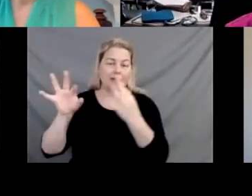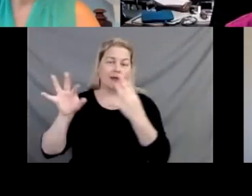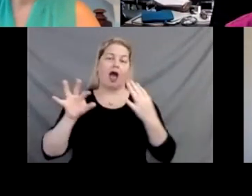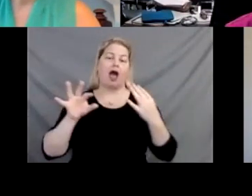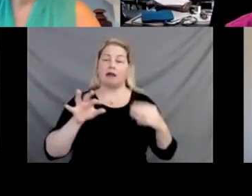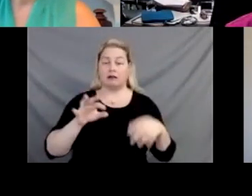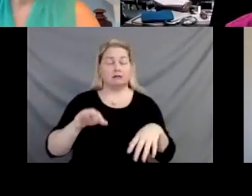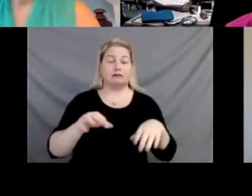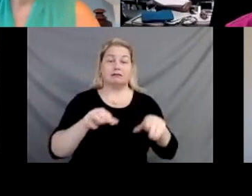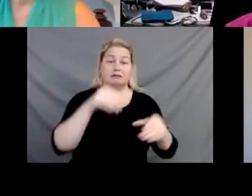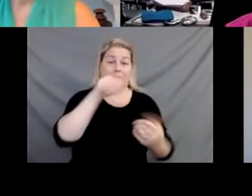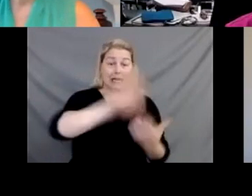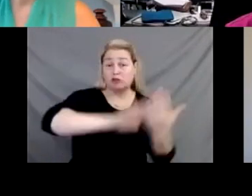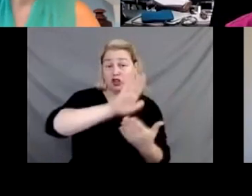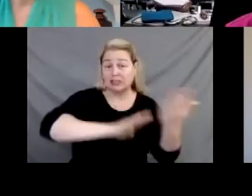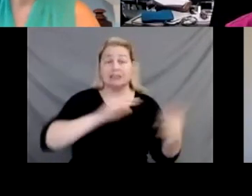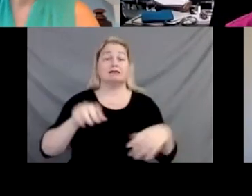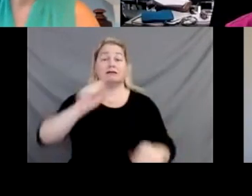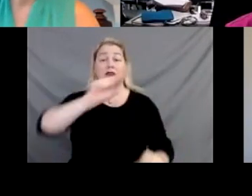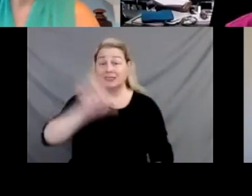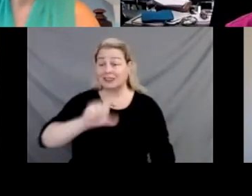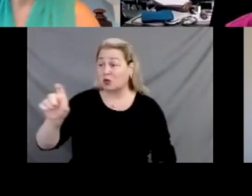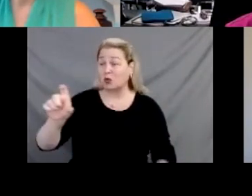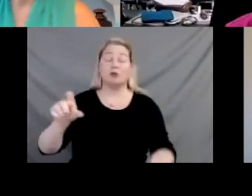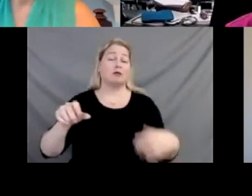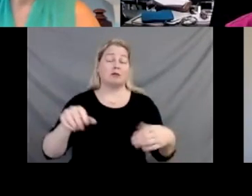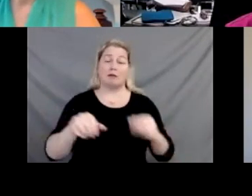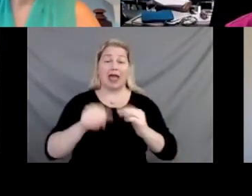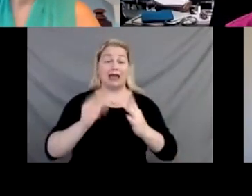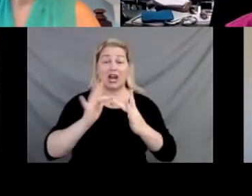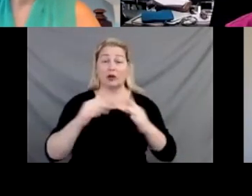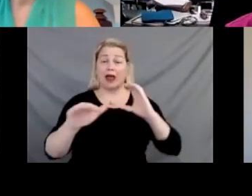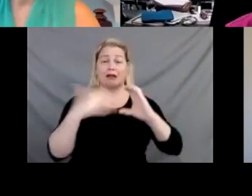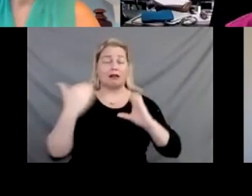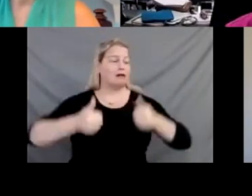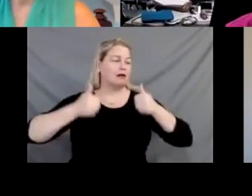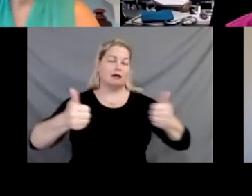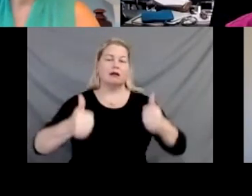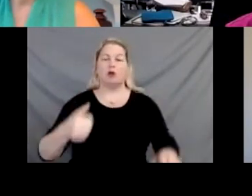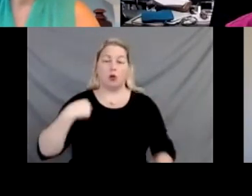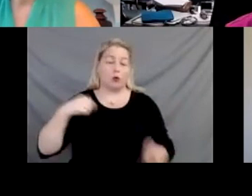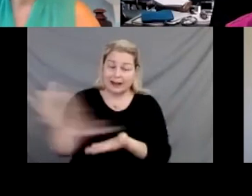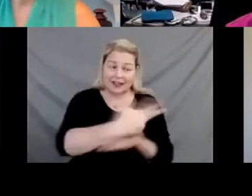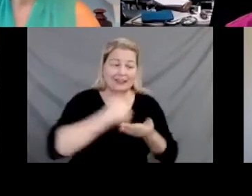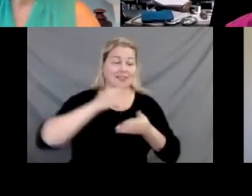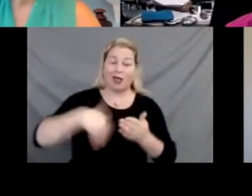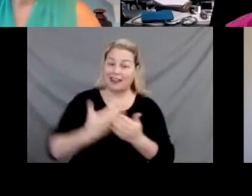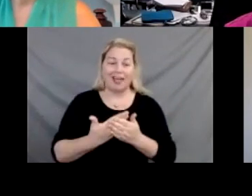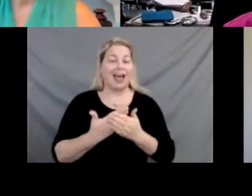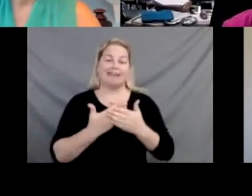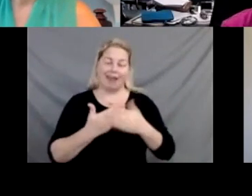on Zoom and via internet submissions. That has all been very valuable and has helped us